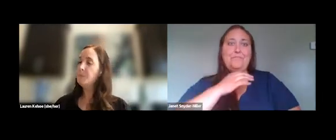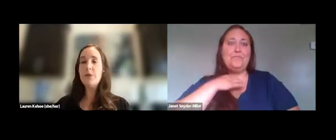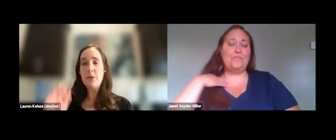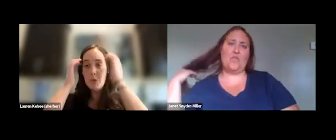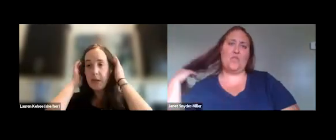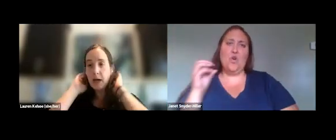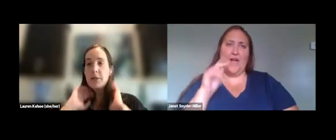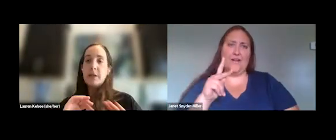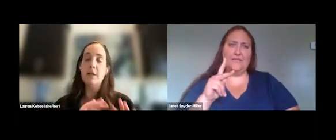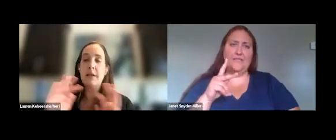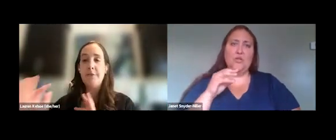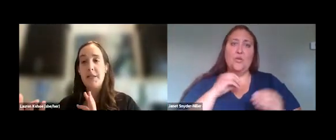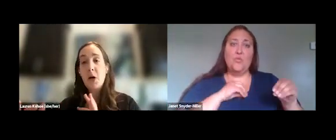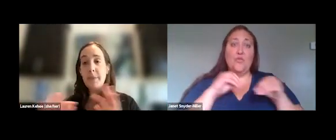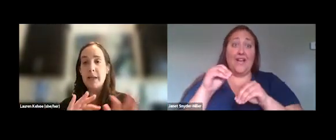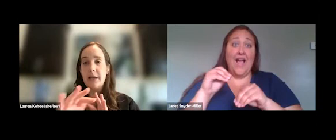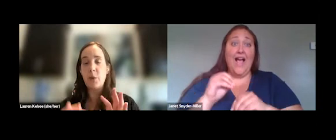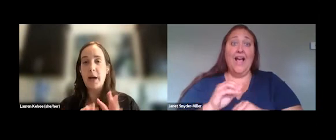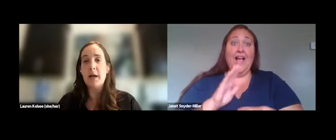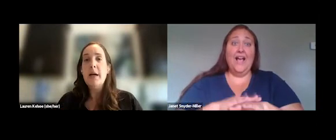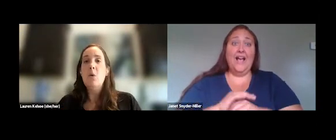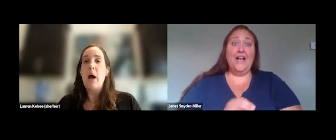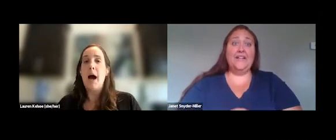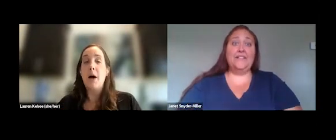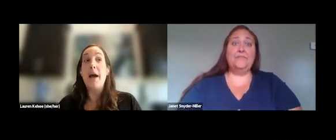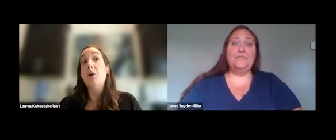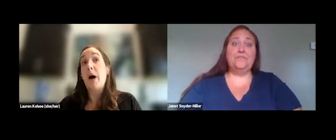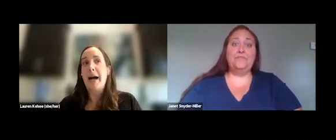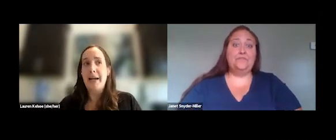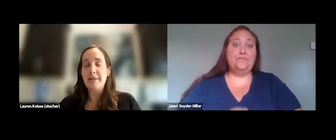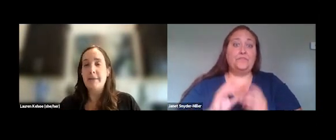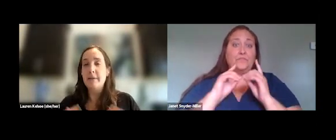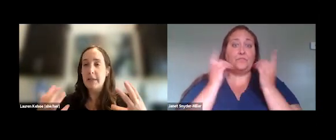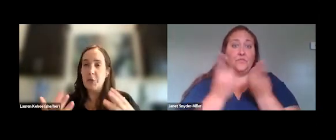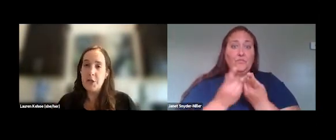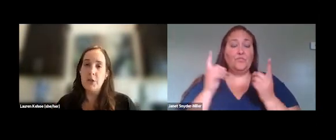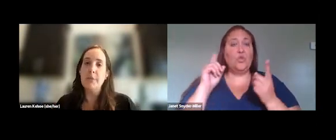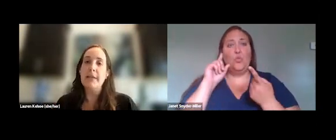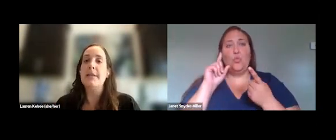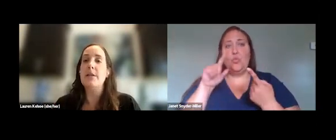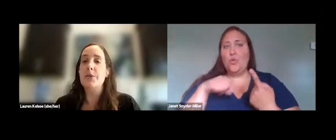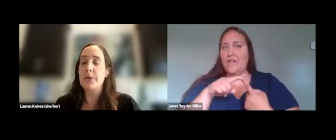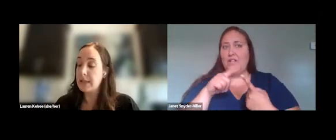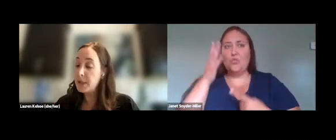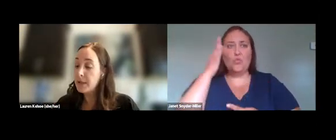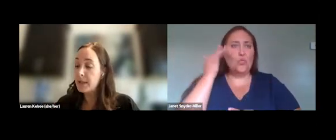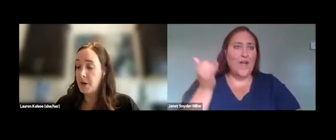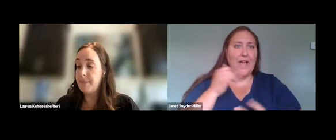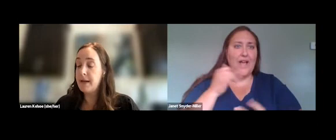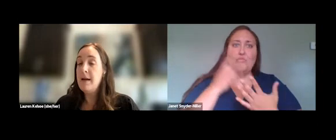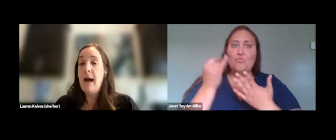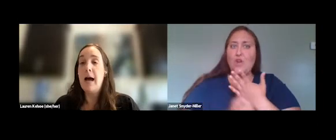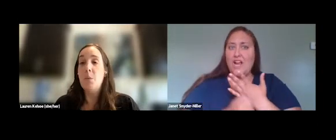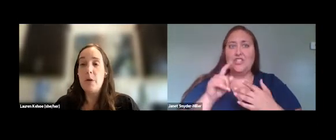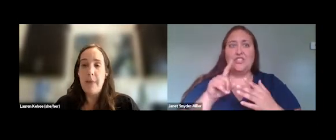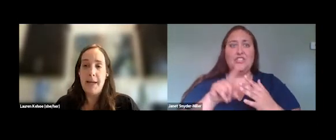Okay, so moving on to kind of my department and kind of where and why this project took place in the user experience